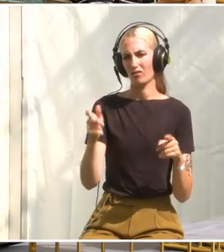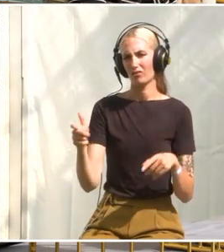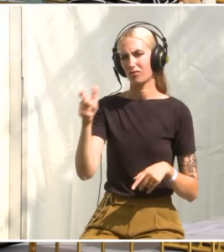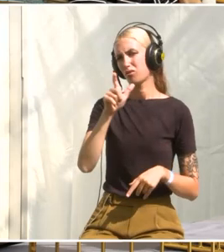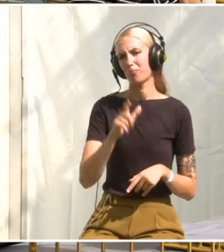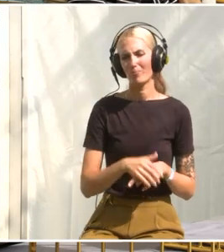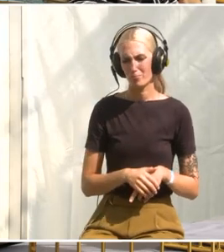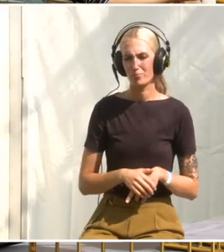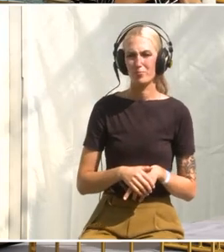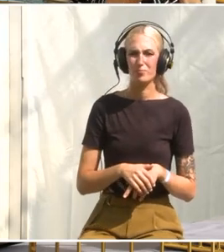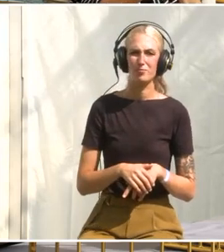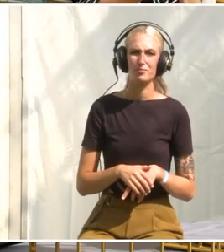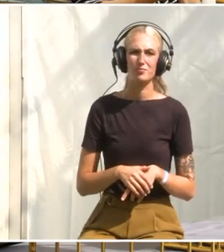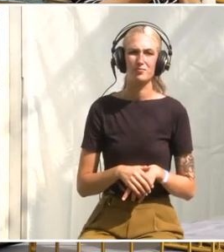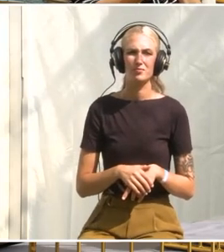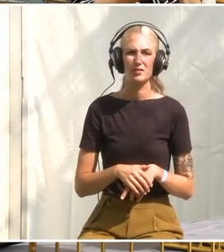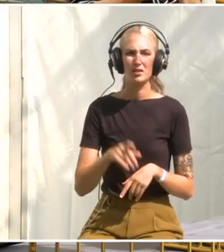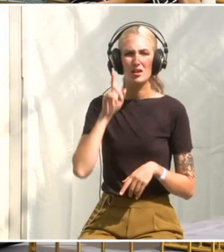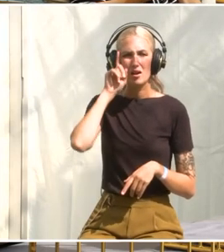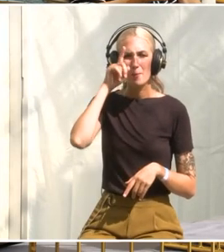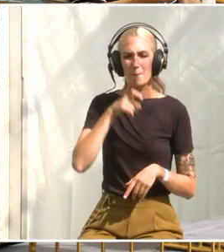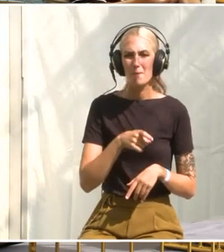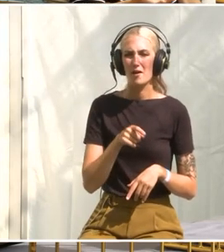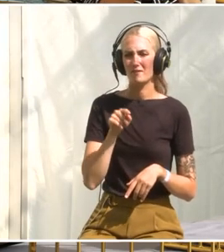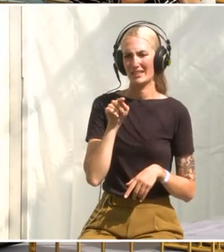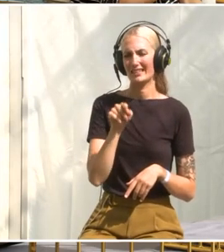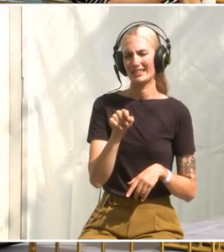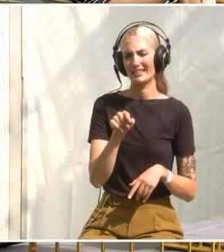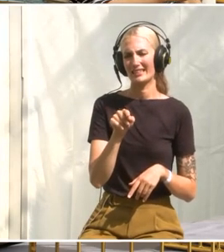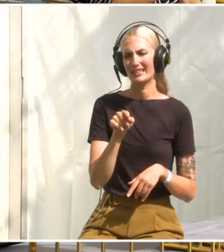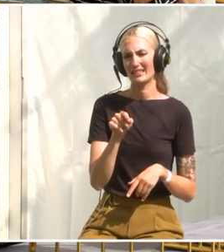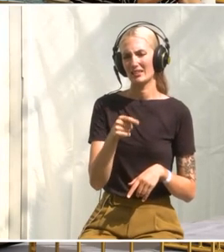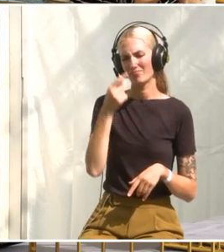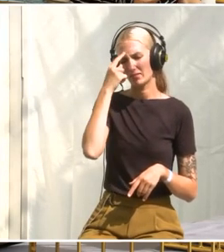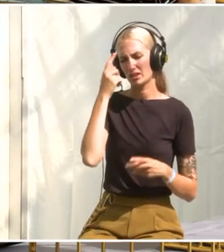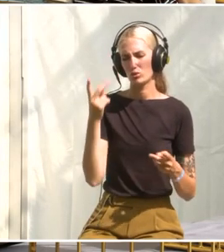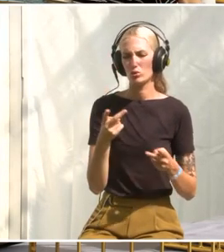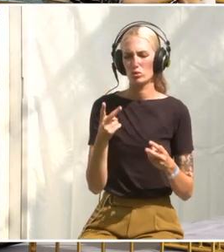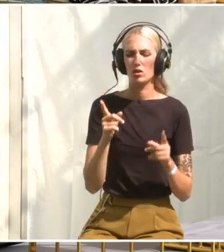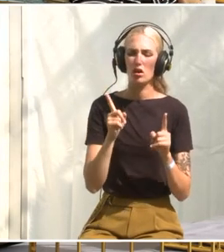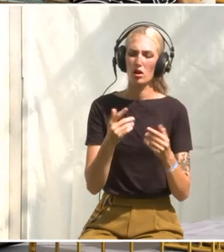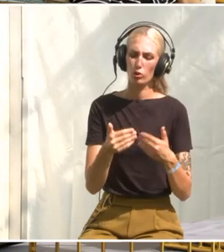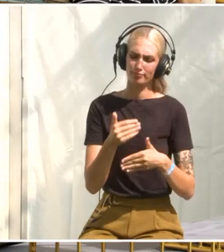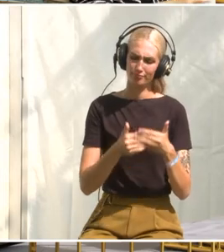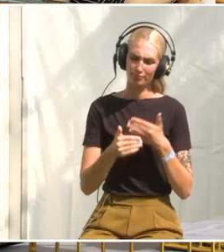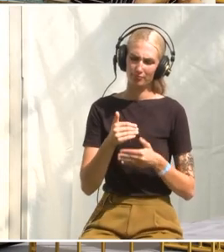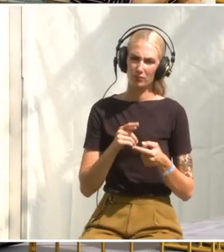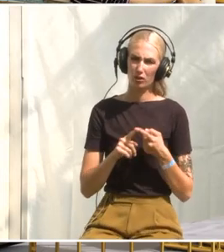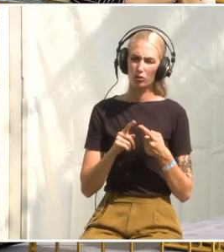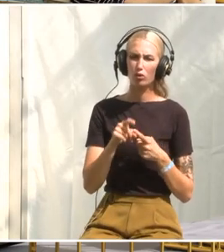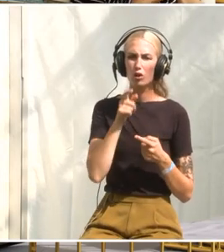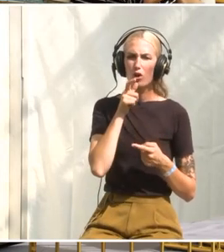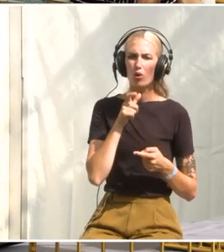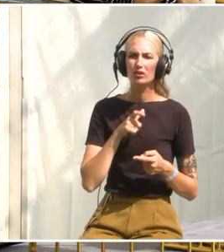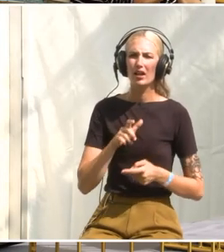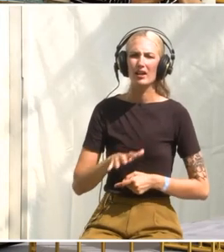So I think this is kind of the concept per se, but like I would actually kind of go a bit back to, because you mentioned the regional